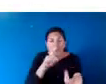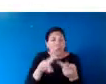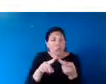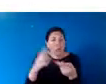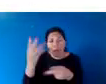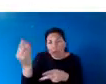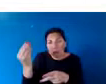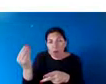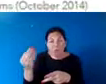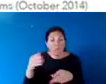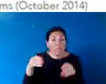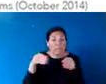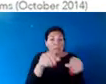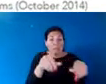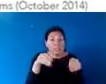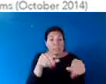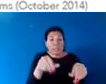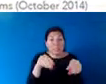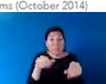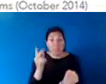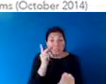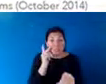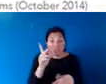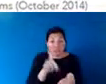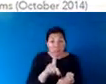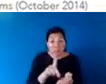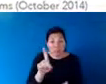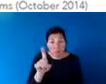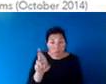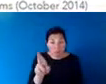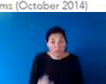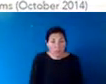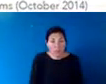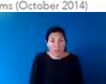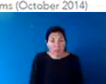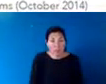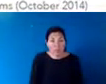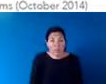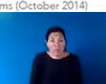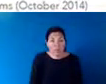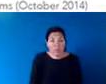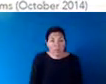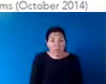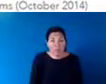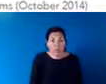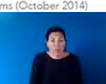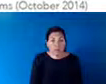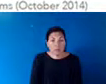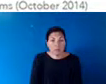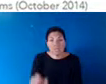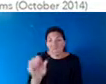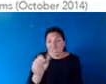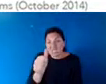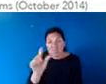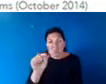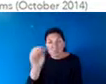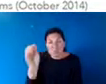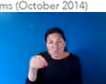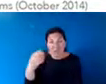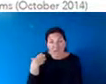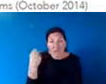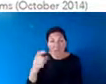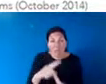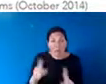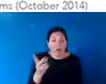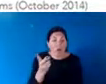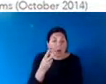spending is all about the doctor. This is what causes health. Health care and health. It causes 10, 20% of our health. But most of our health is caused by tobacco